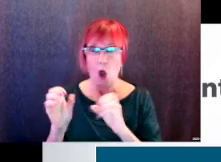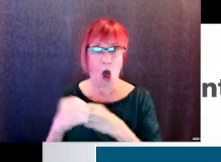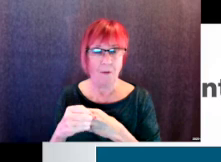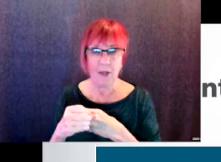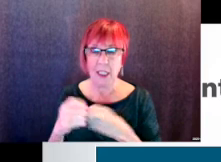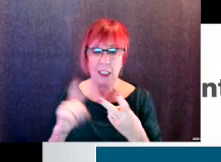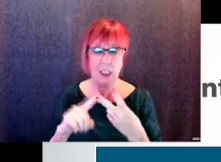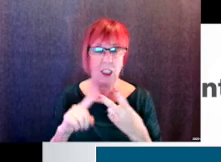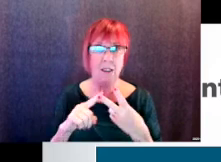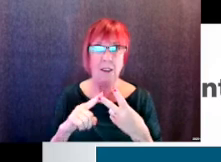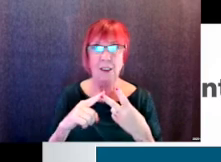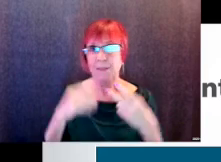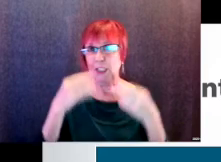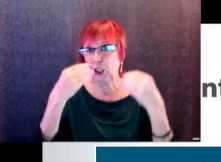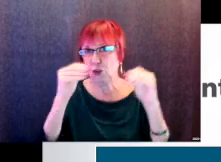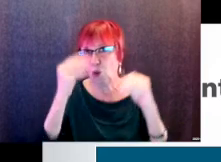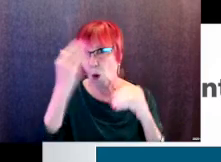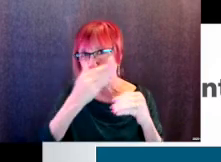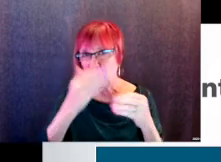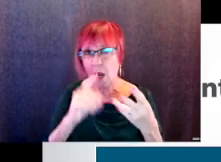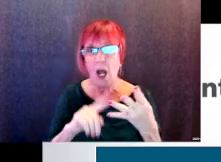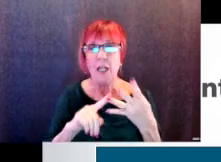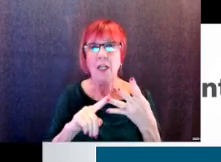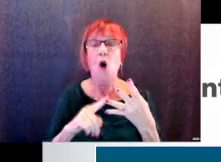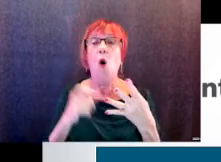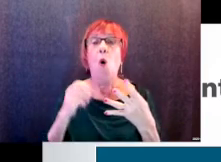baskets, racks, lights, mirrors,